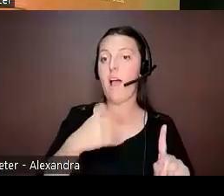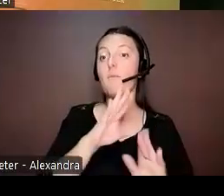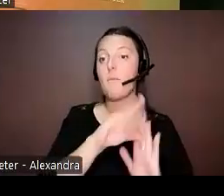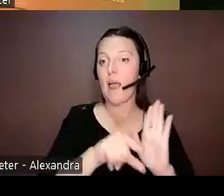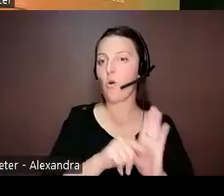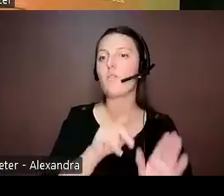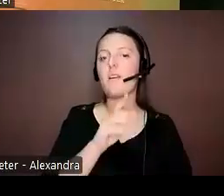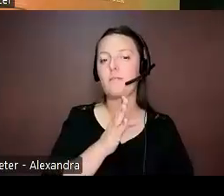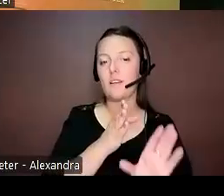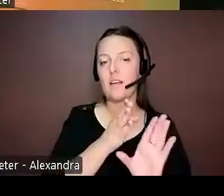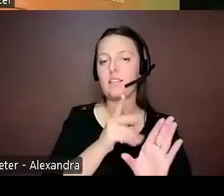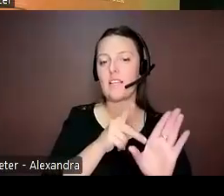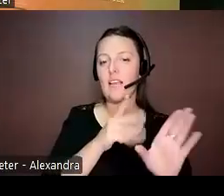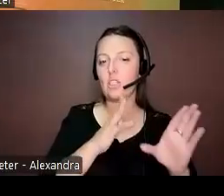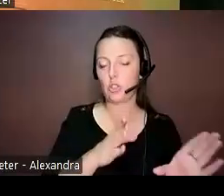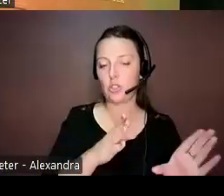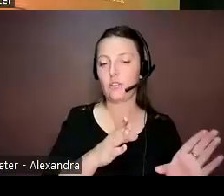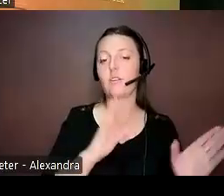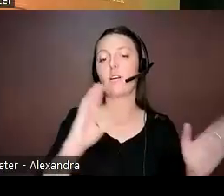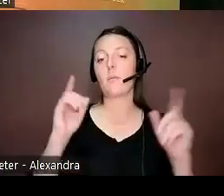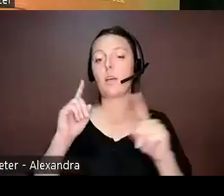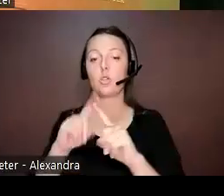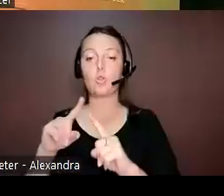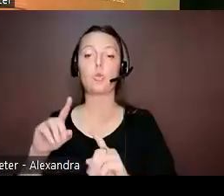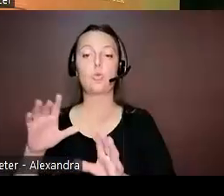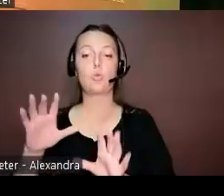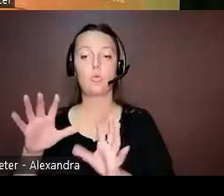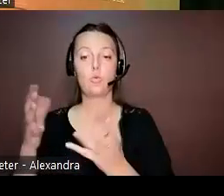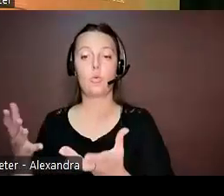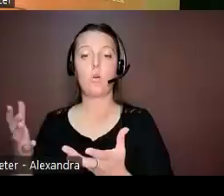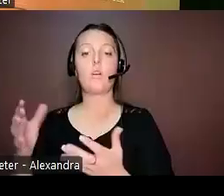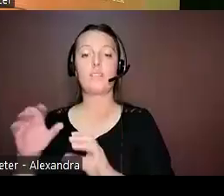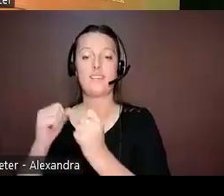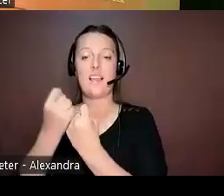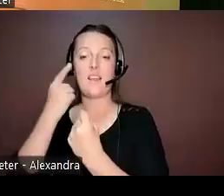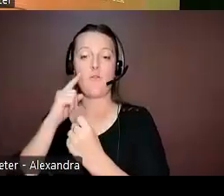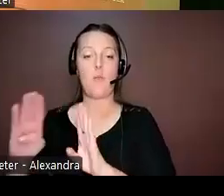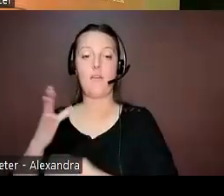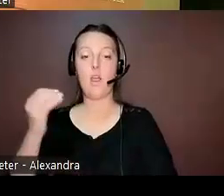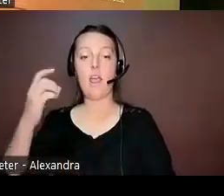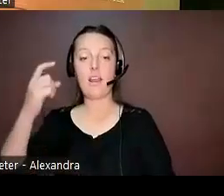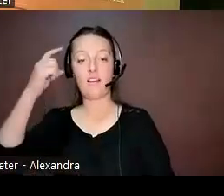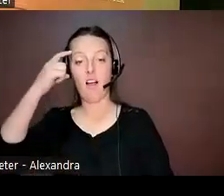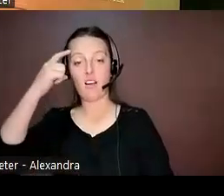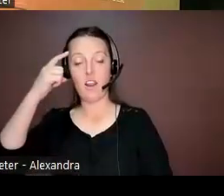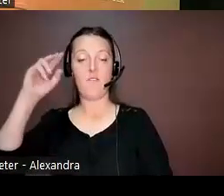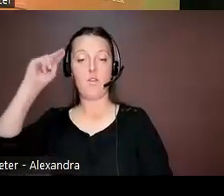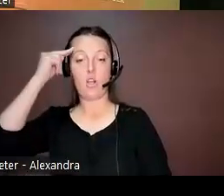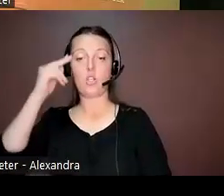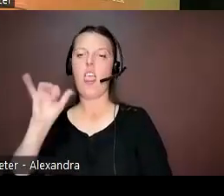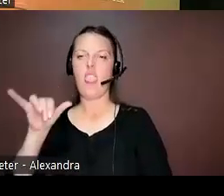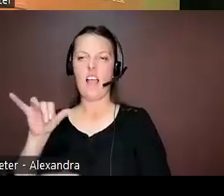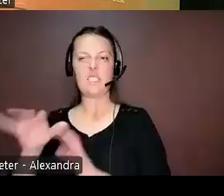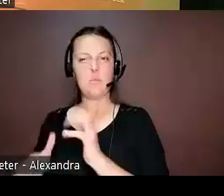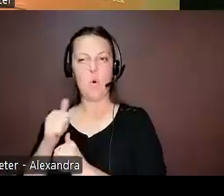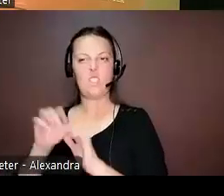for Behavioral and Cognitive Neurology is primarily for the neurologists. But there's some overlap in